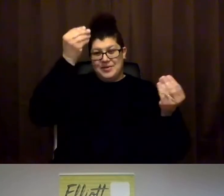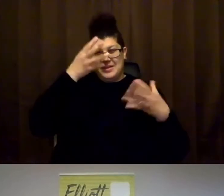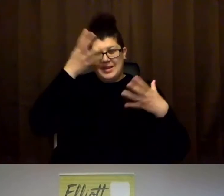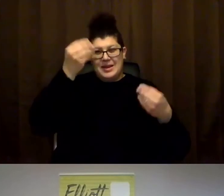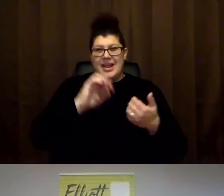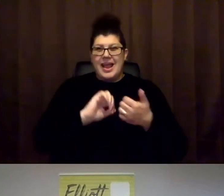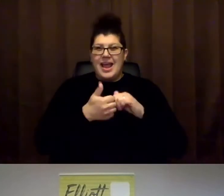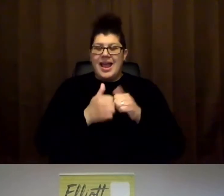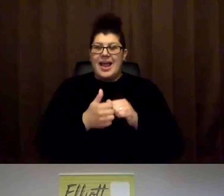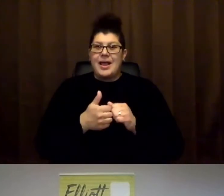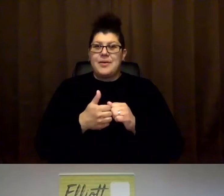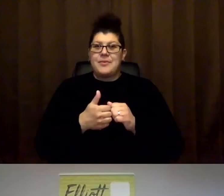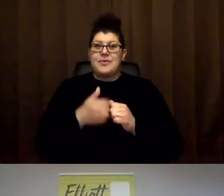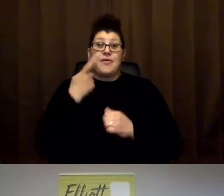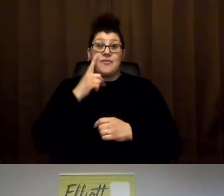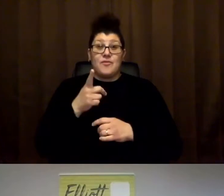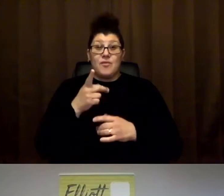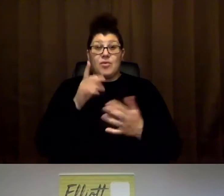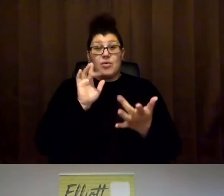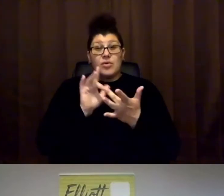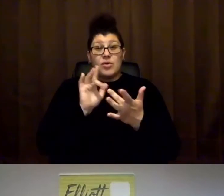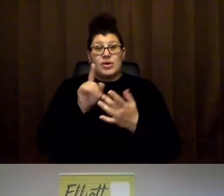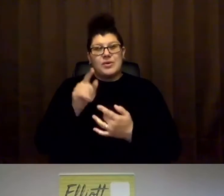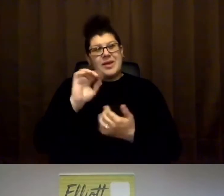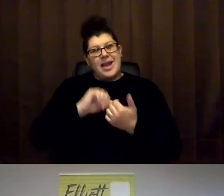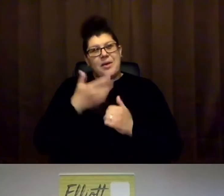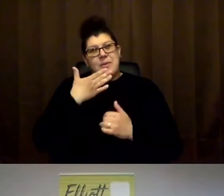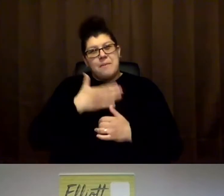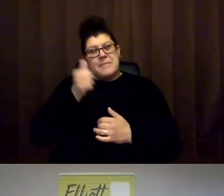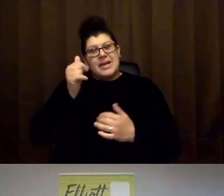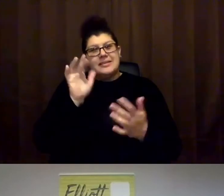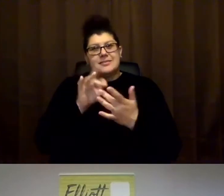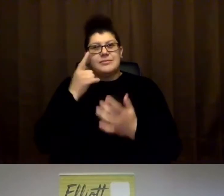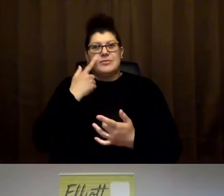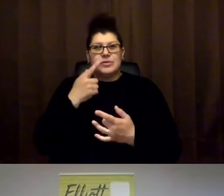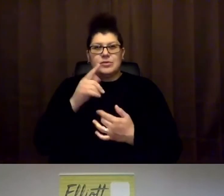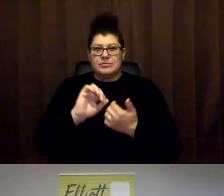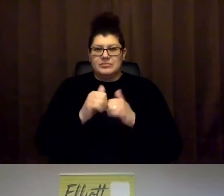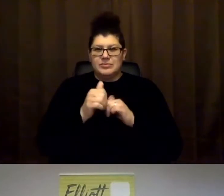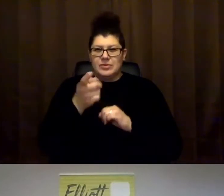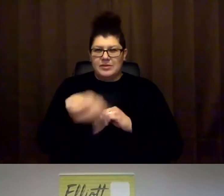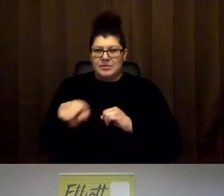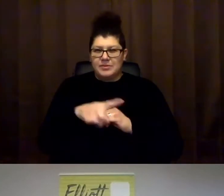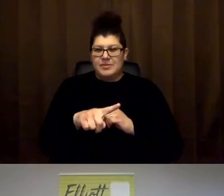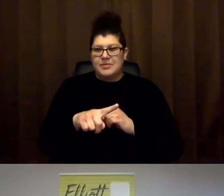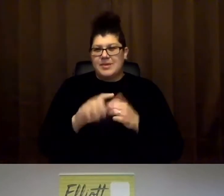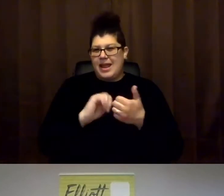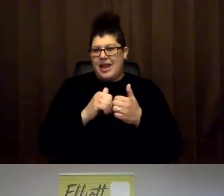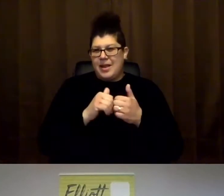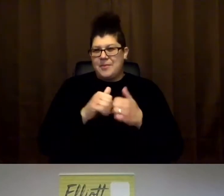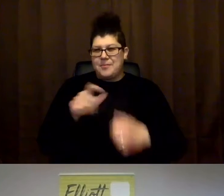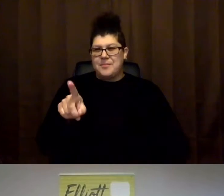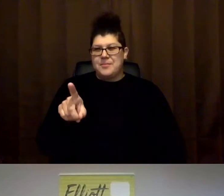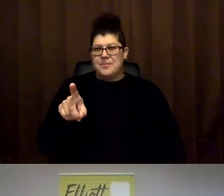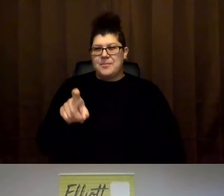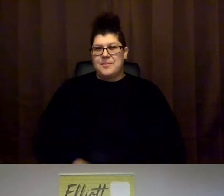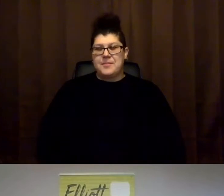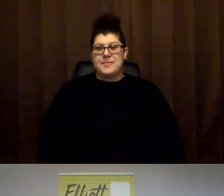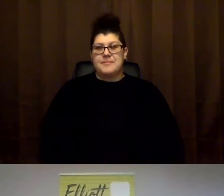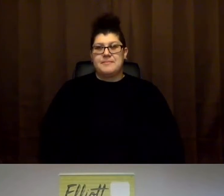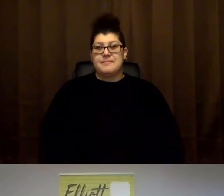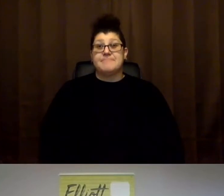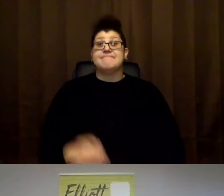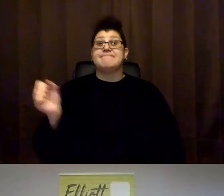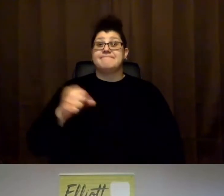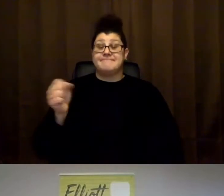way if someone wants to seek services from your organization? What's the best way to get a hold of you? Absolutely. You